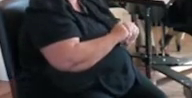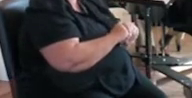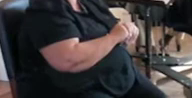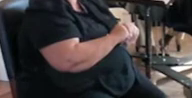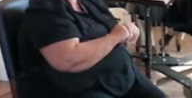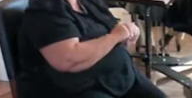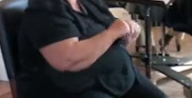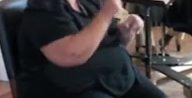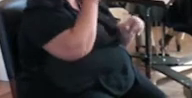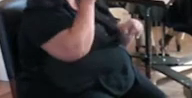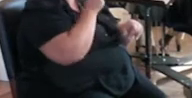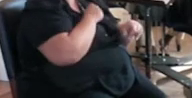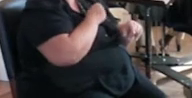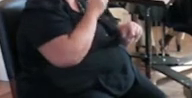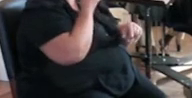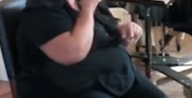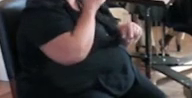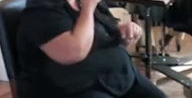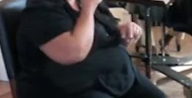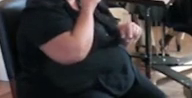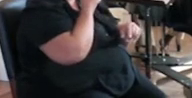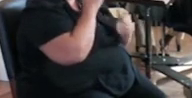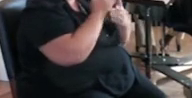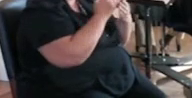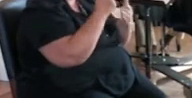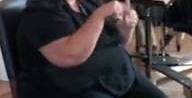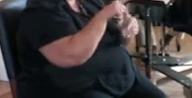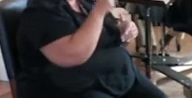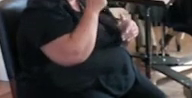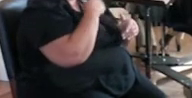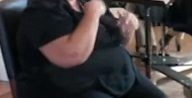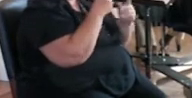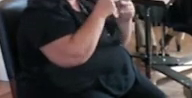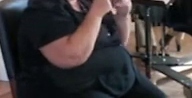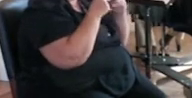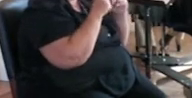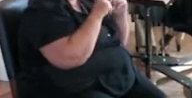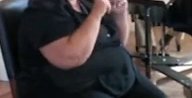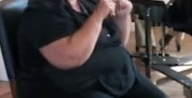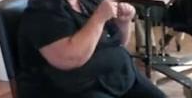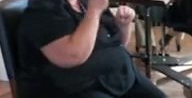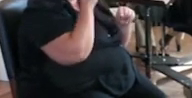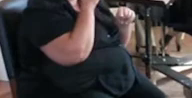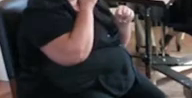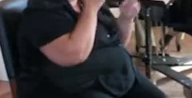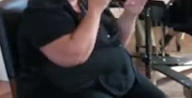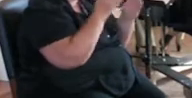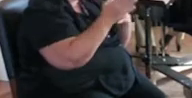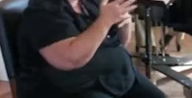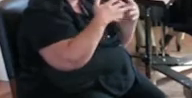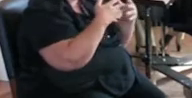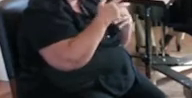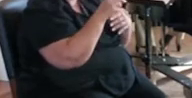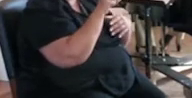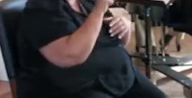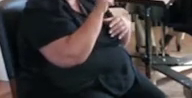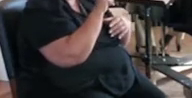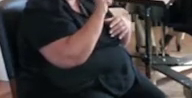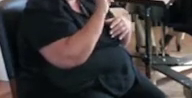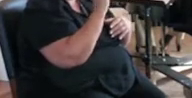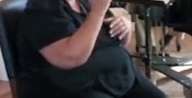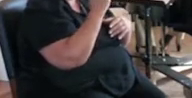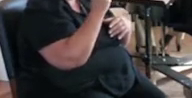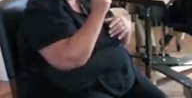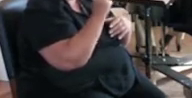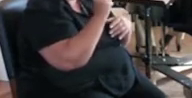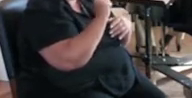Thanksgiving's coming up, and some of you don't have a place to go or dinner planned or whatever, and Donna and Jean are opening up their home